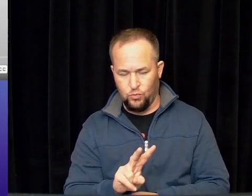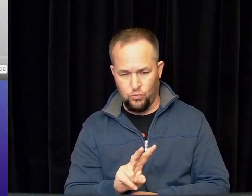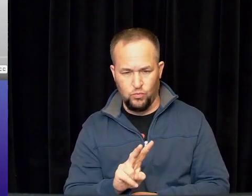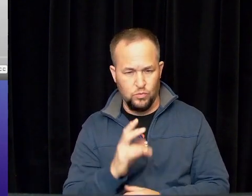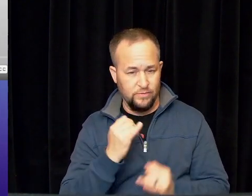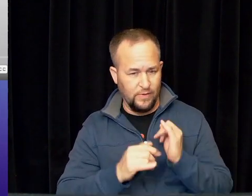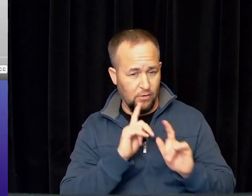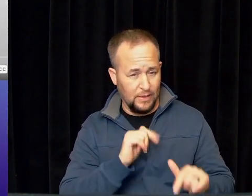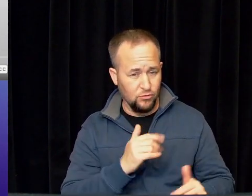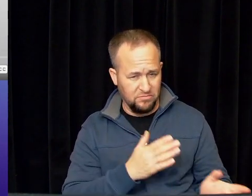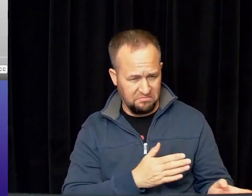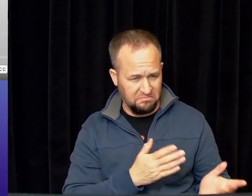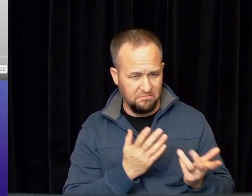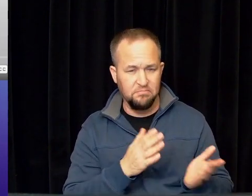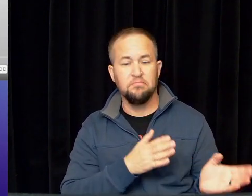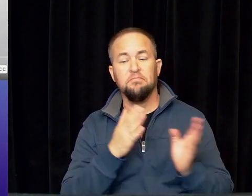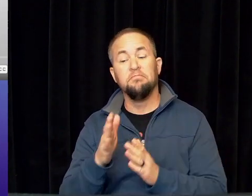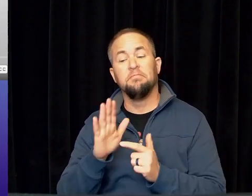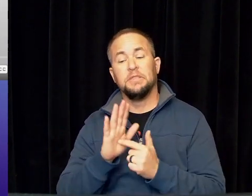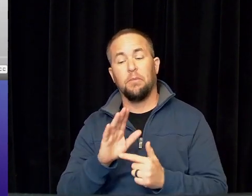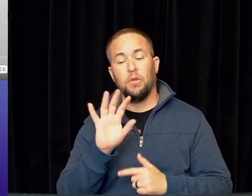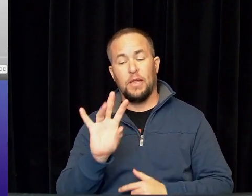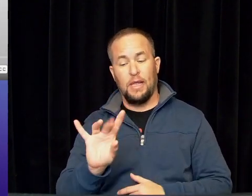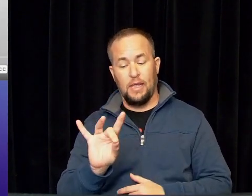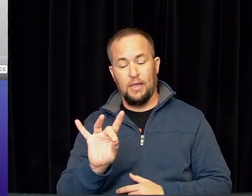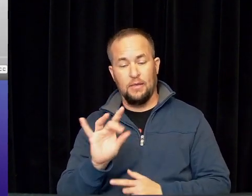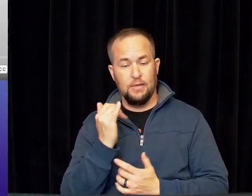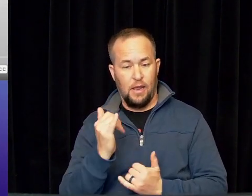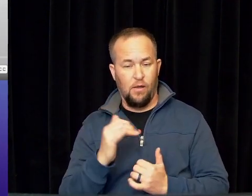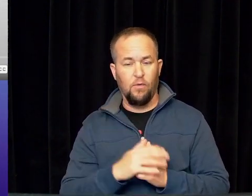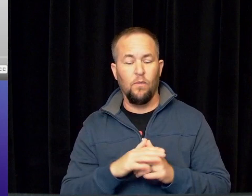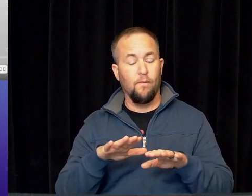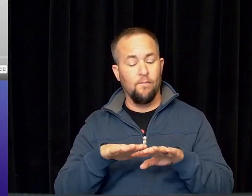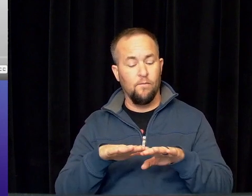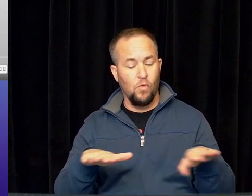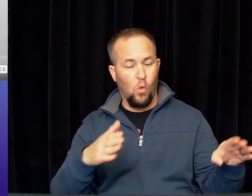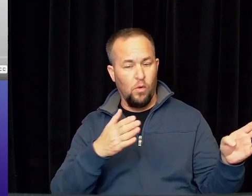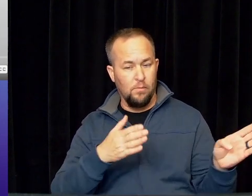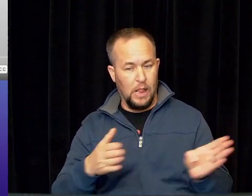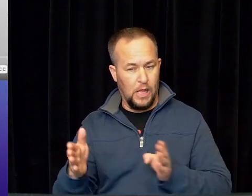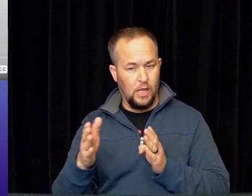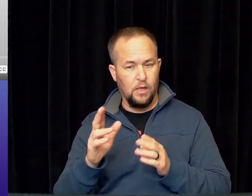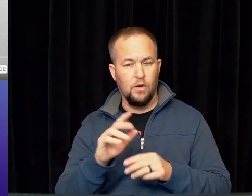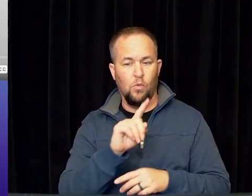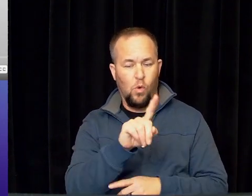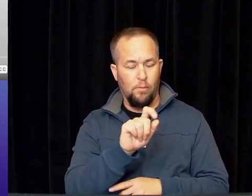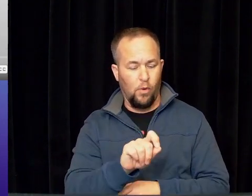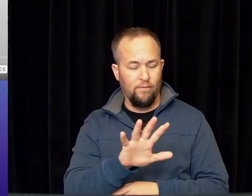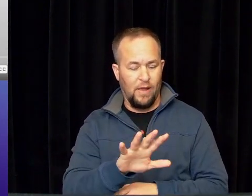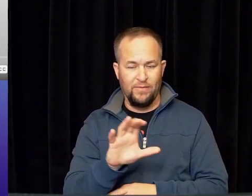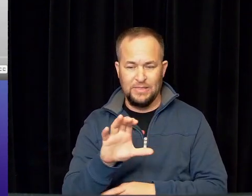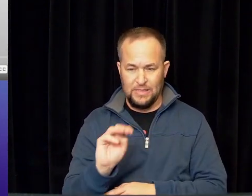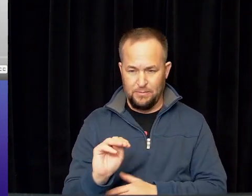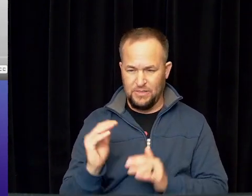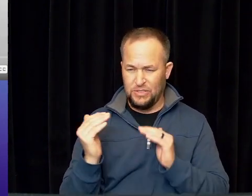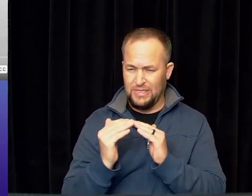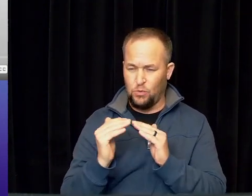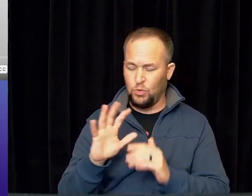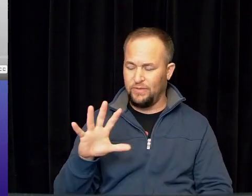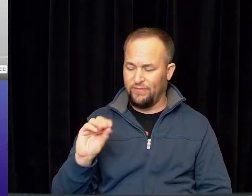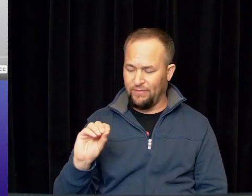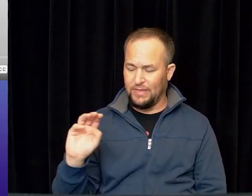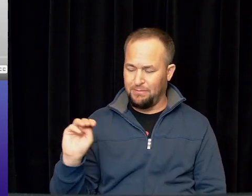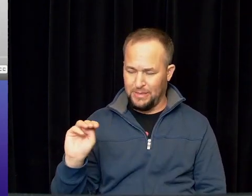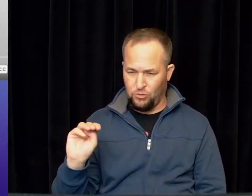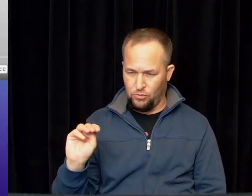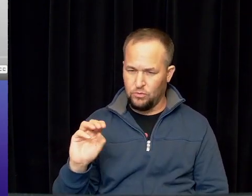example 7. Moving right along to example 8, floor plane uses 1.5 centimeters to 50 meters. So go ahead and start